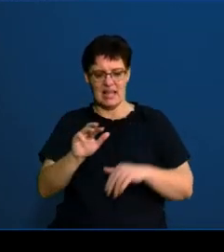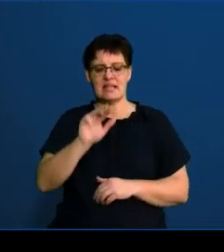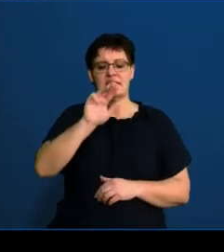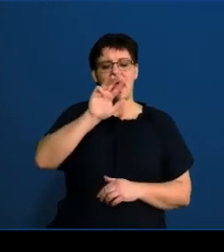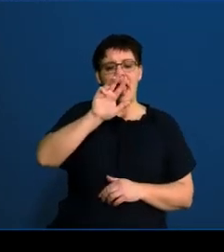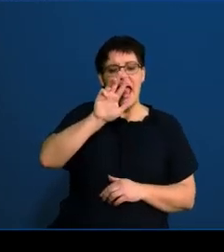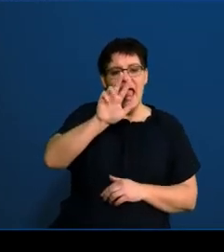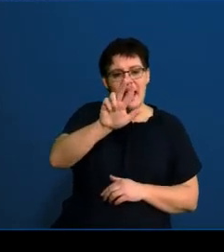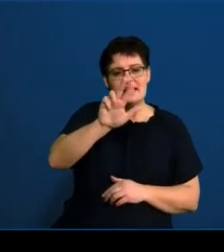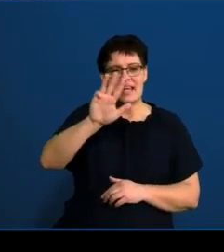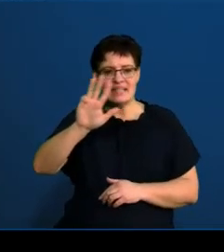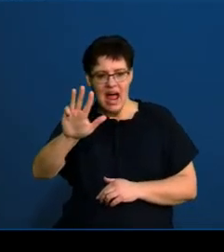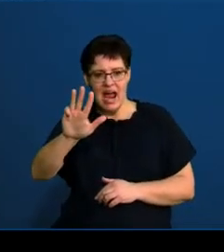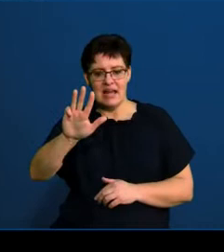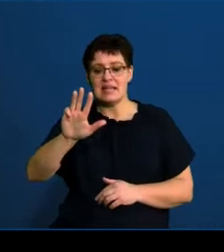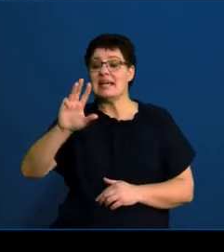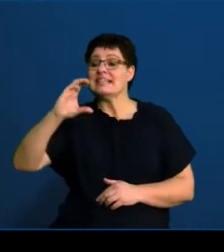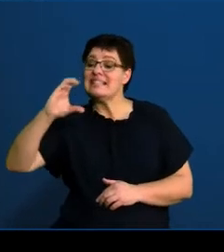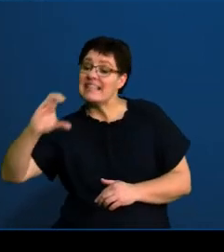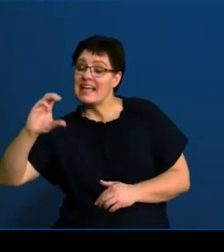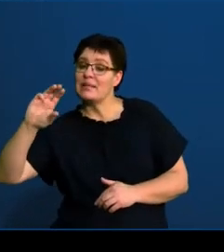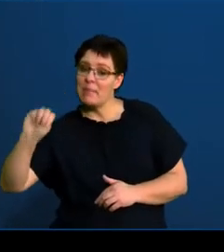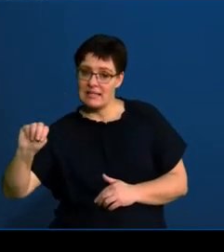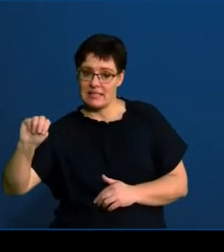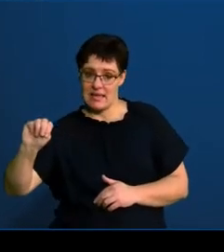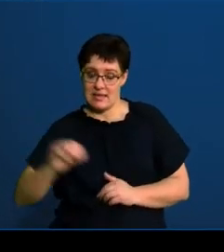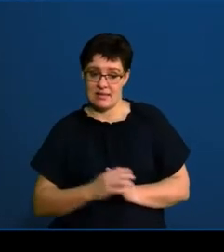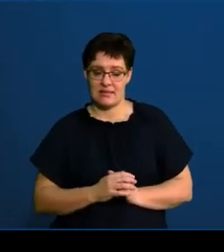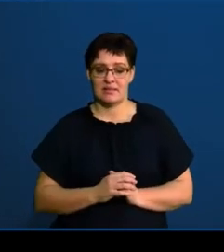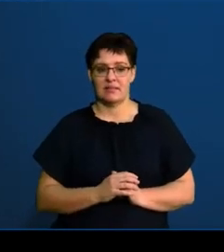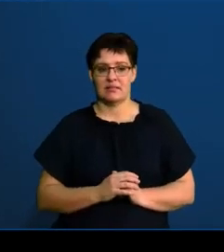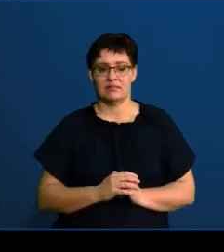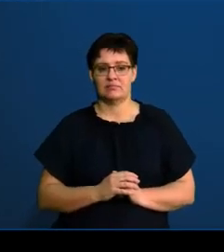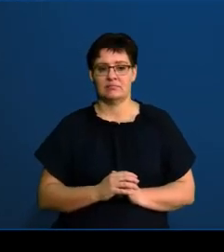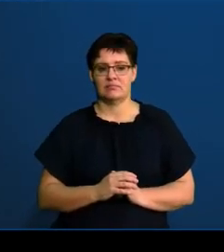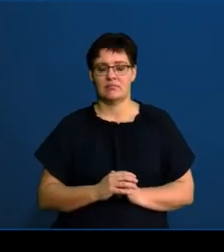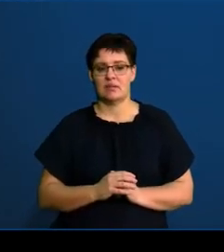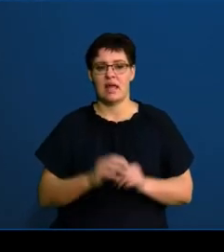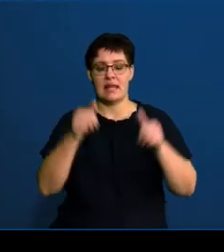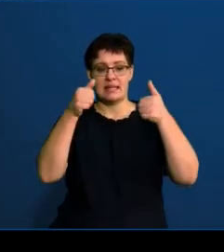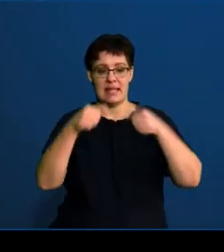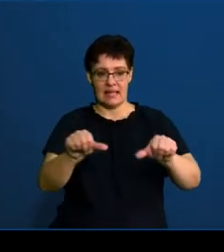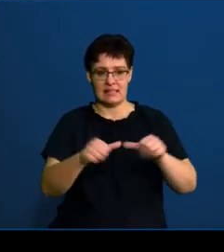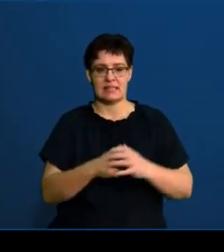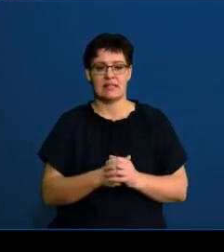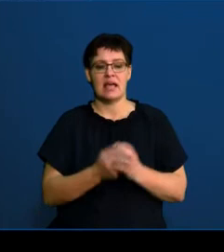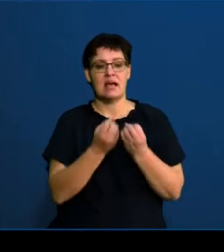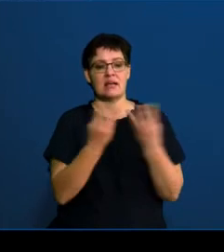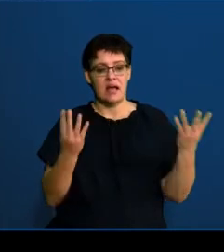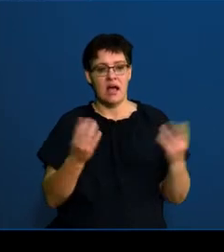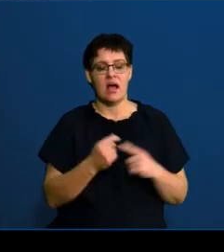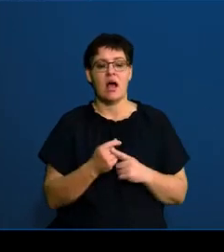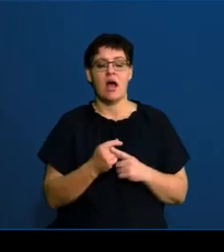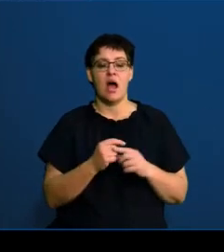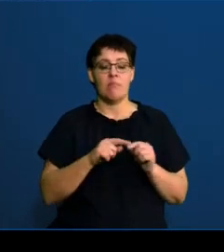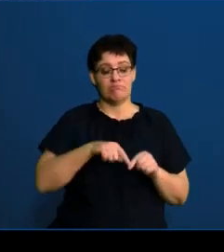don't forget your units, centimeters, very important. Right, the next question, calculate the perimeter,